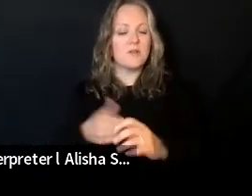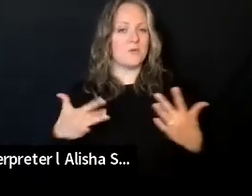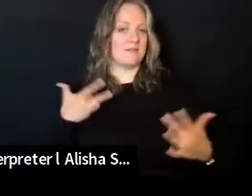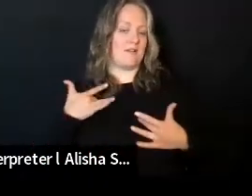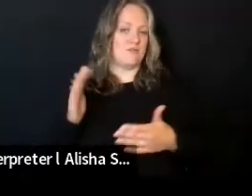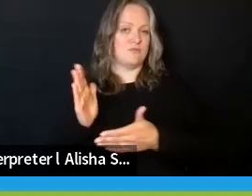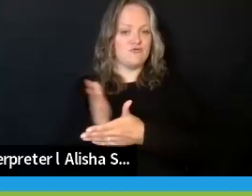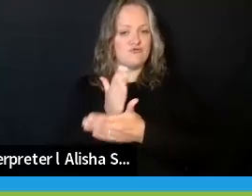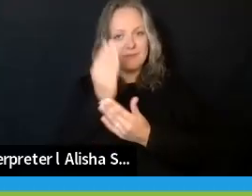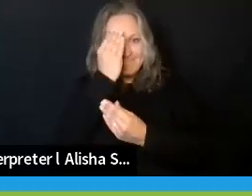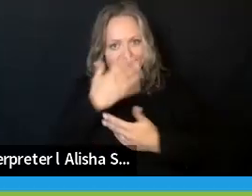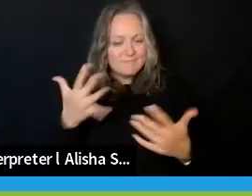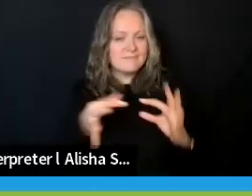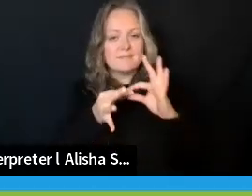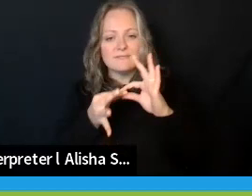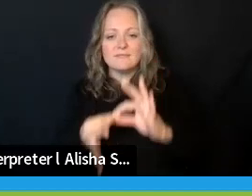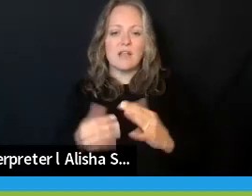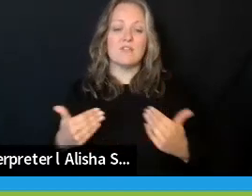share about Youth Thrive.